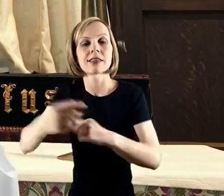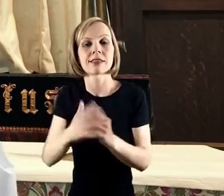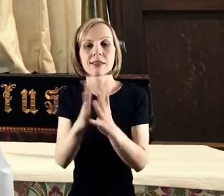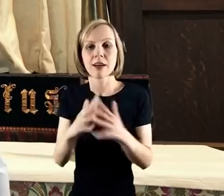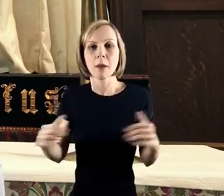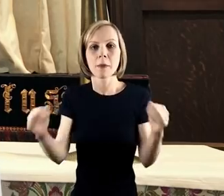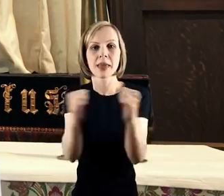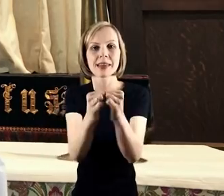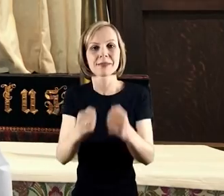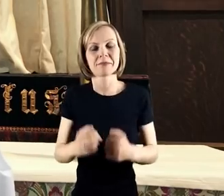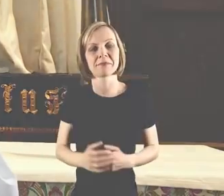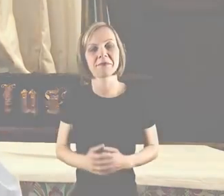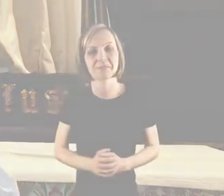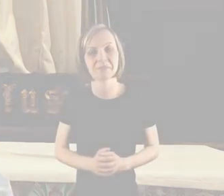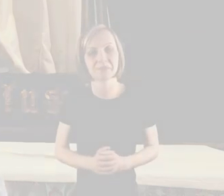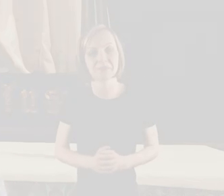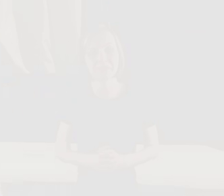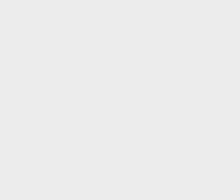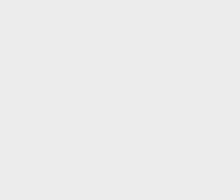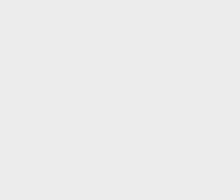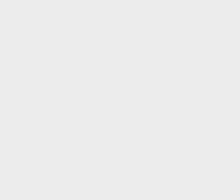Amen.